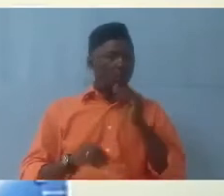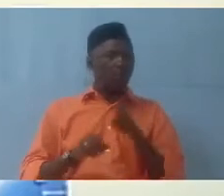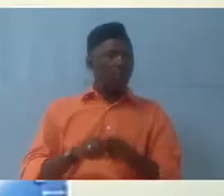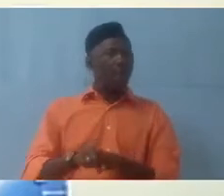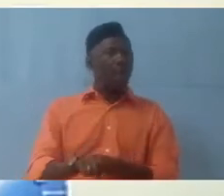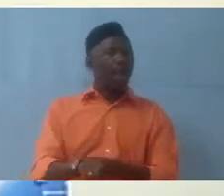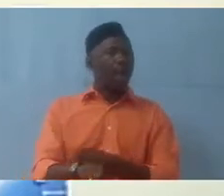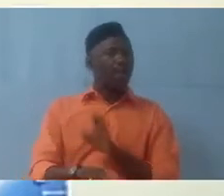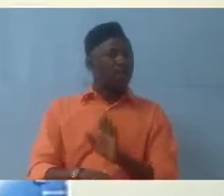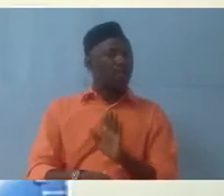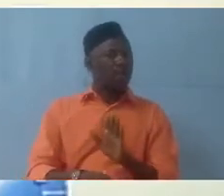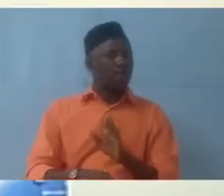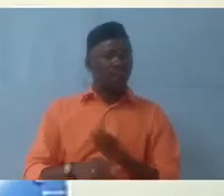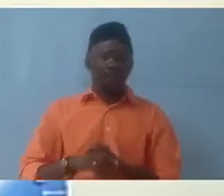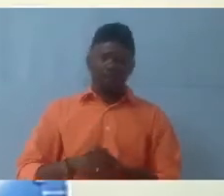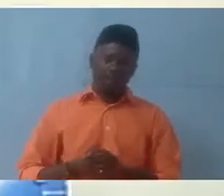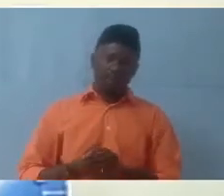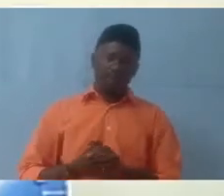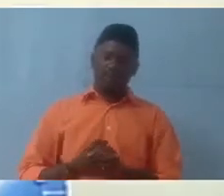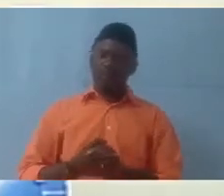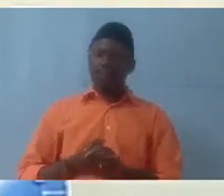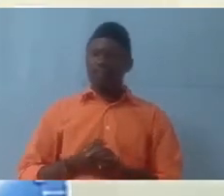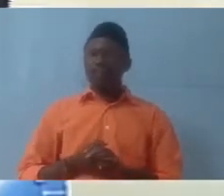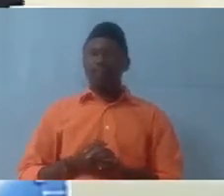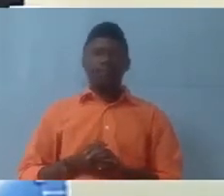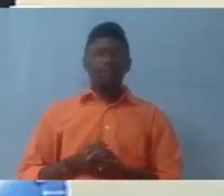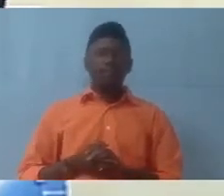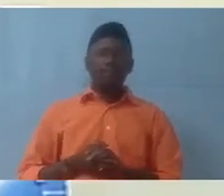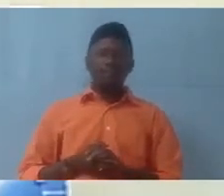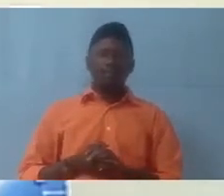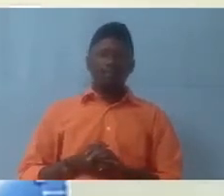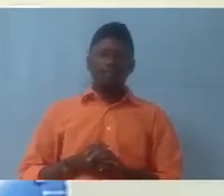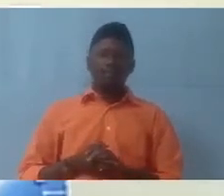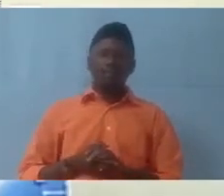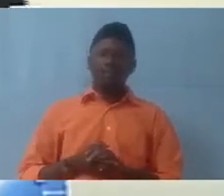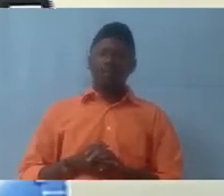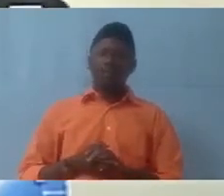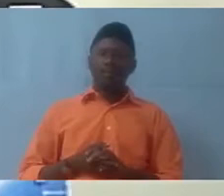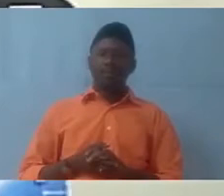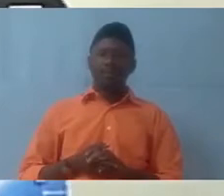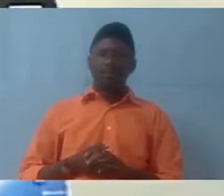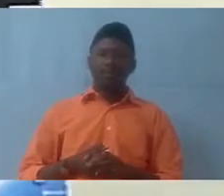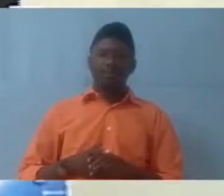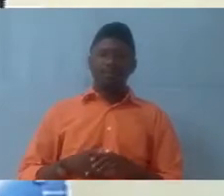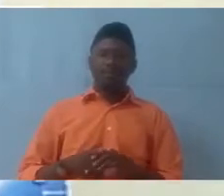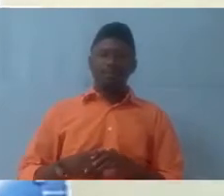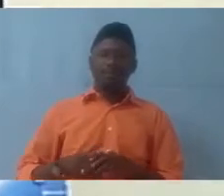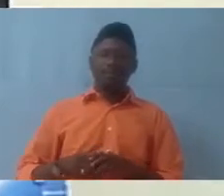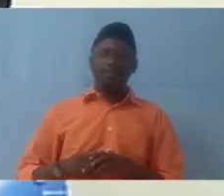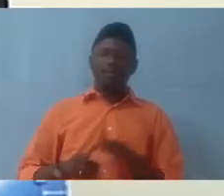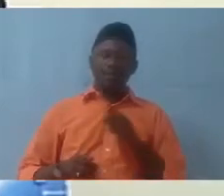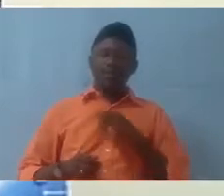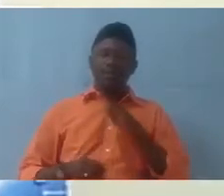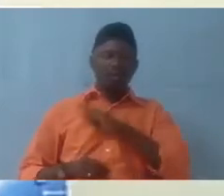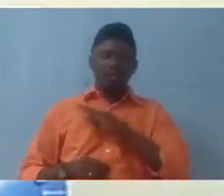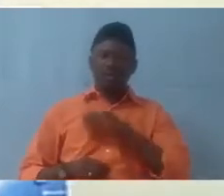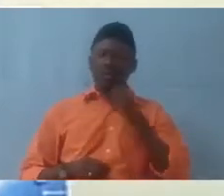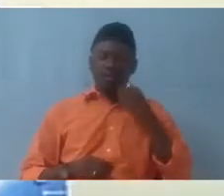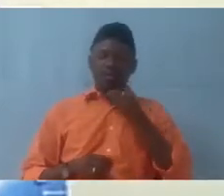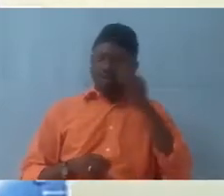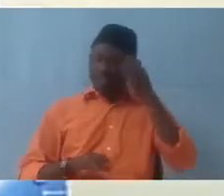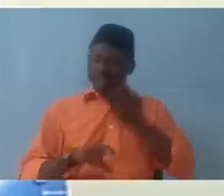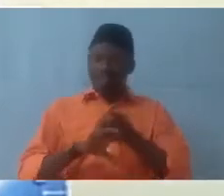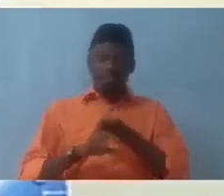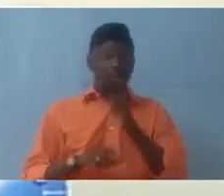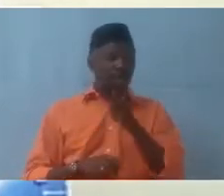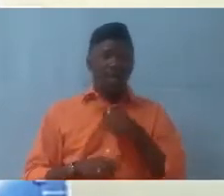yangi sorry de. That they always say I am very stubborn, but this is just too far from you, just too much. Dañ déwane dama déggal bop way na bi